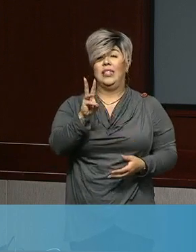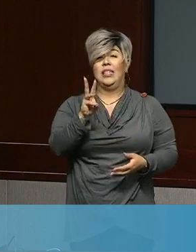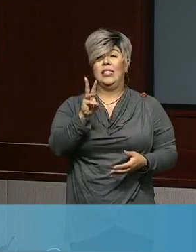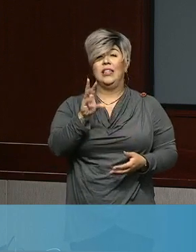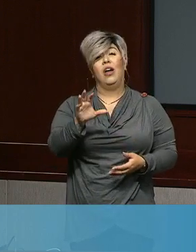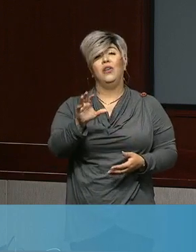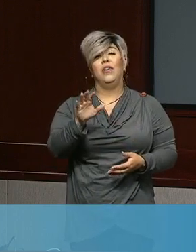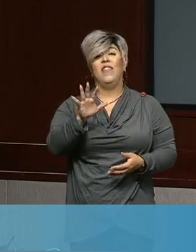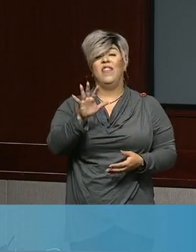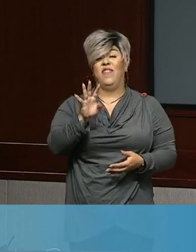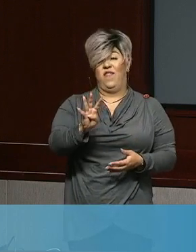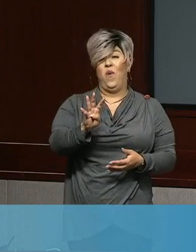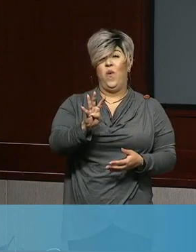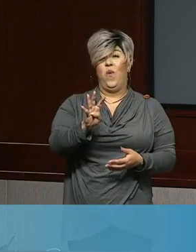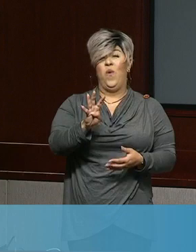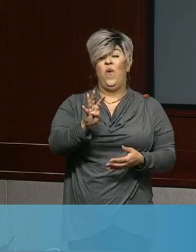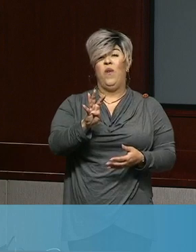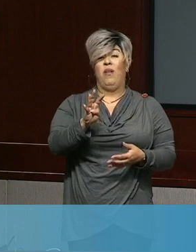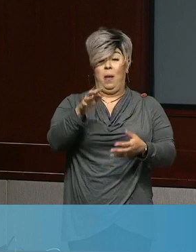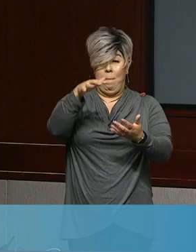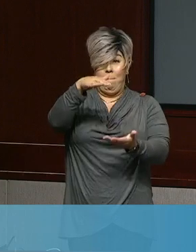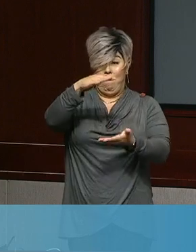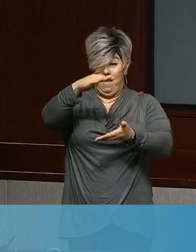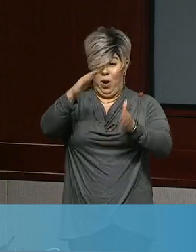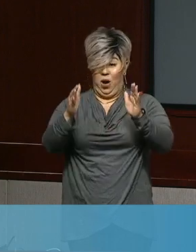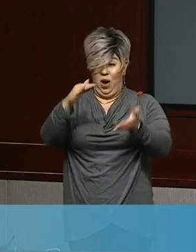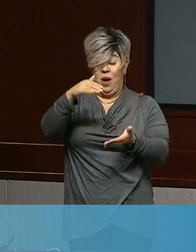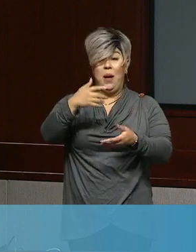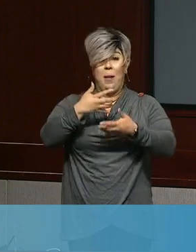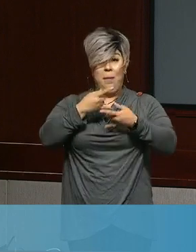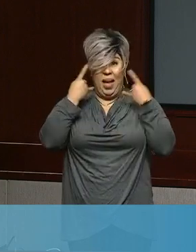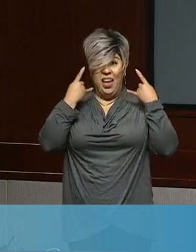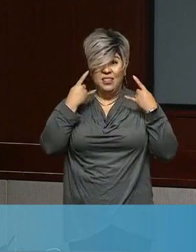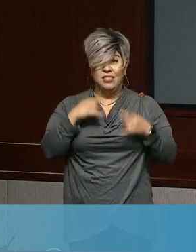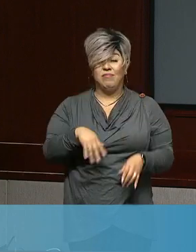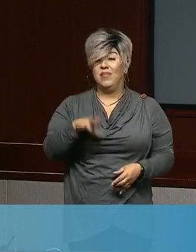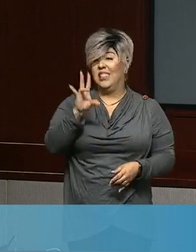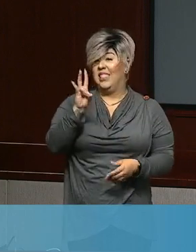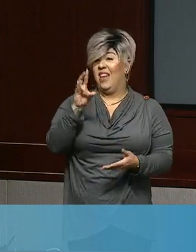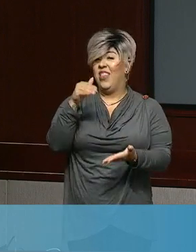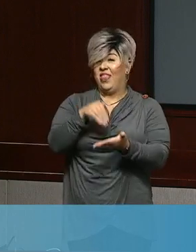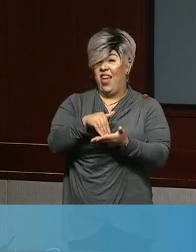5,064 50-count boxes of masks,